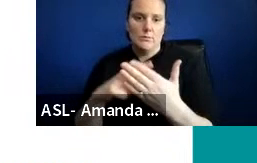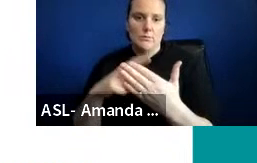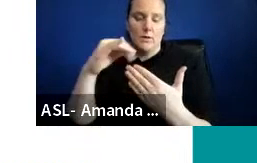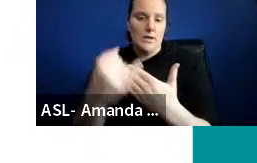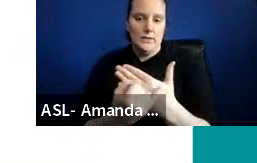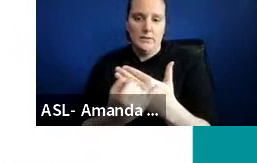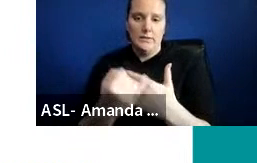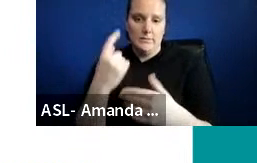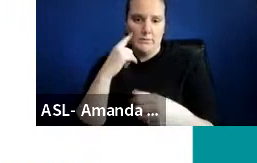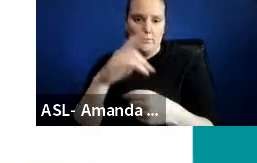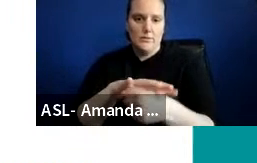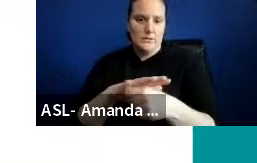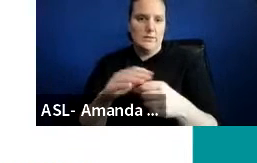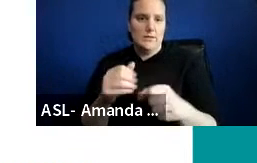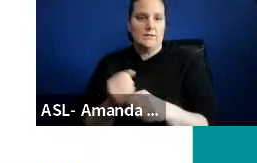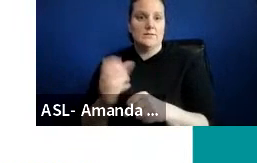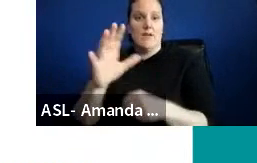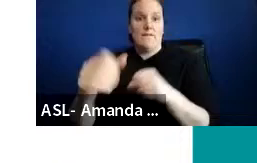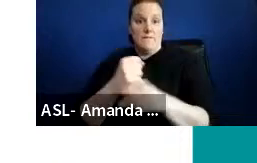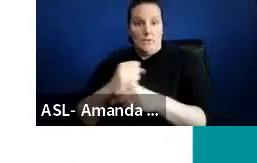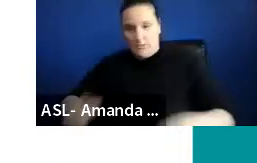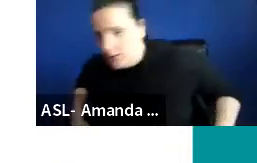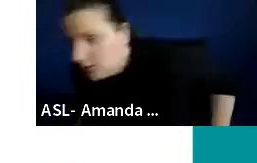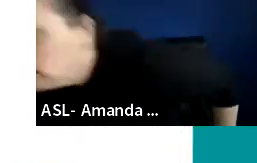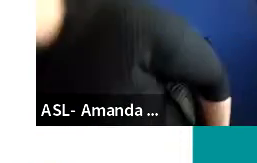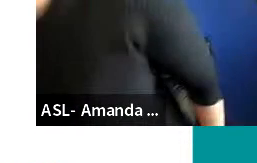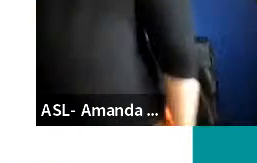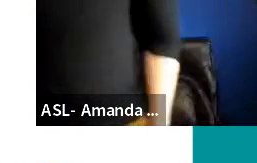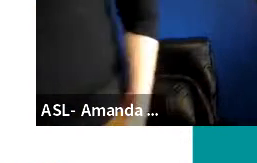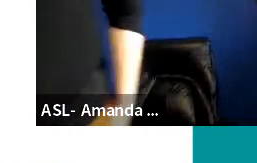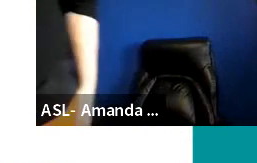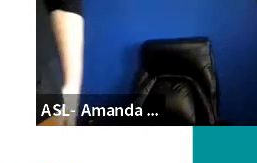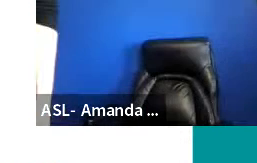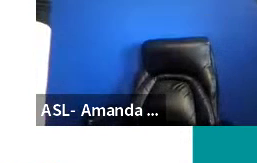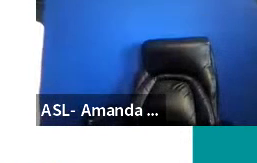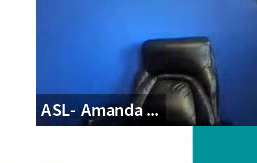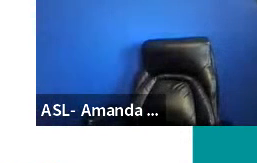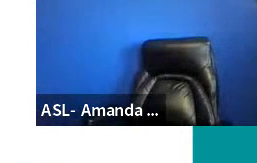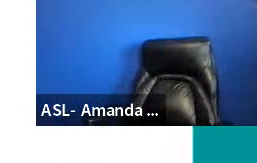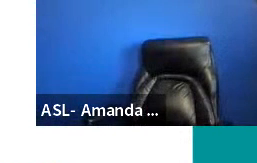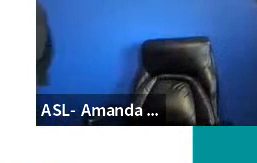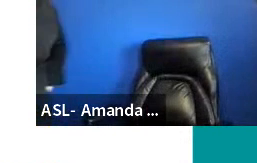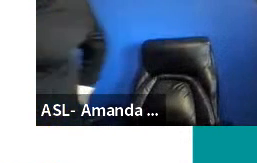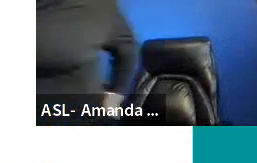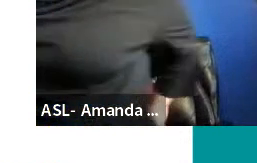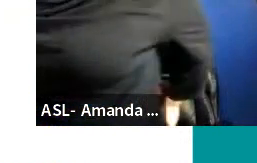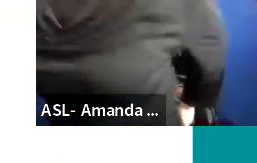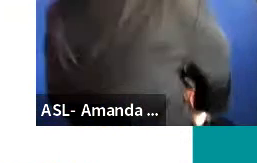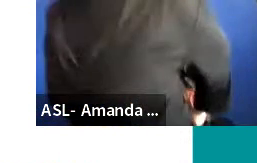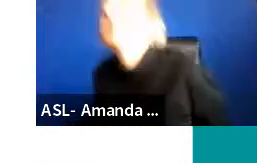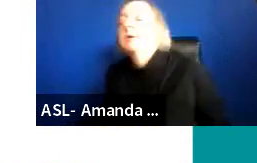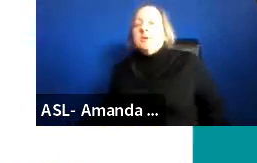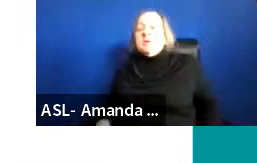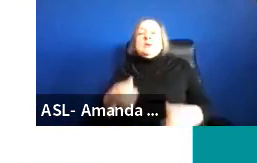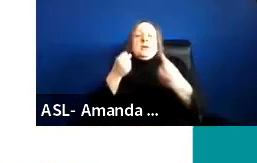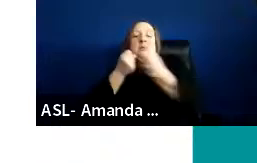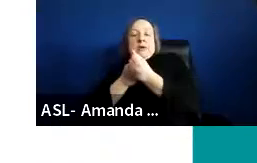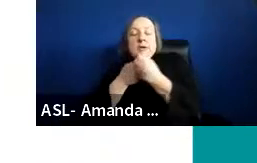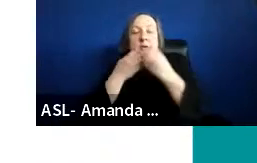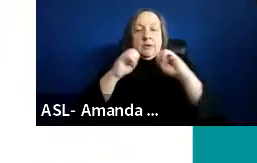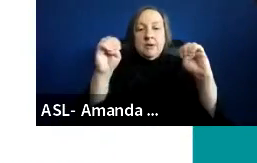region over the next 5 years. And it identifies opportunities for consideration that could support efforts to